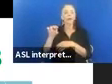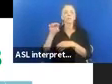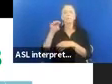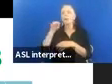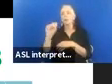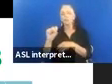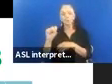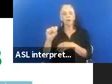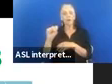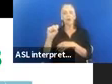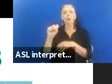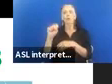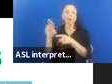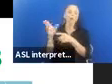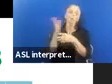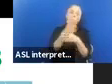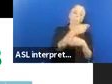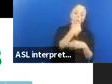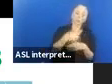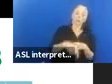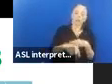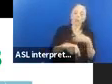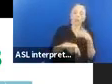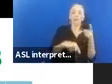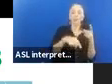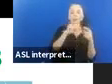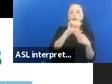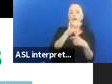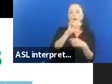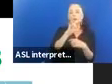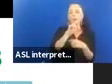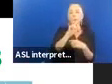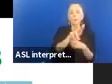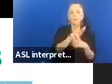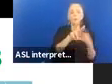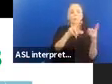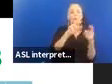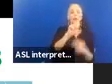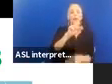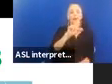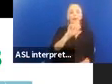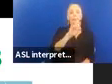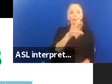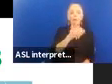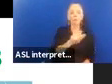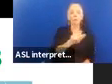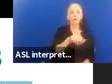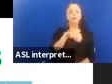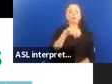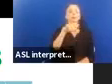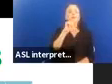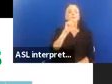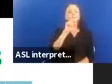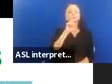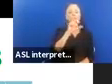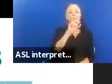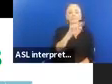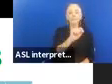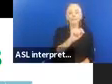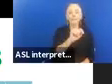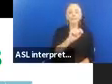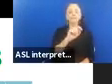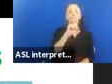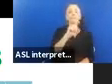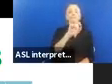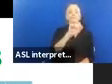the China side, Baidu, Alibaba, Tencent, and Xiaomi. These are the